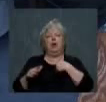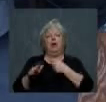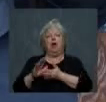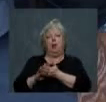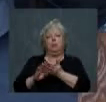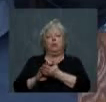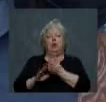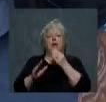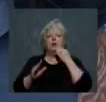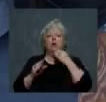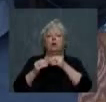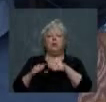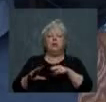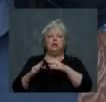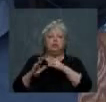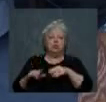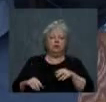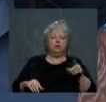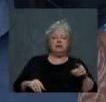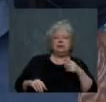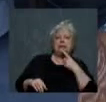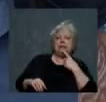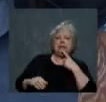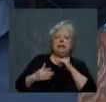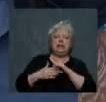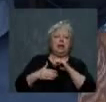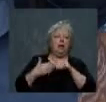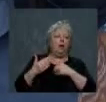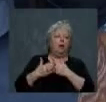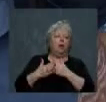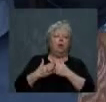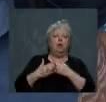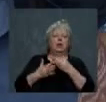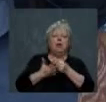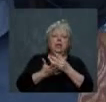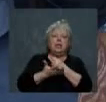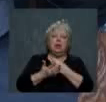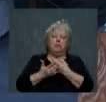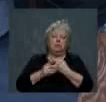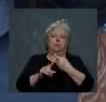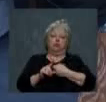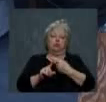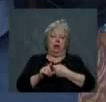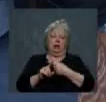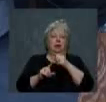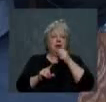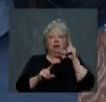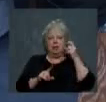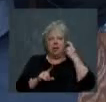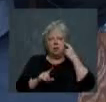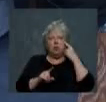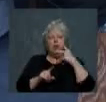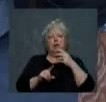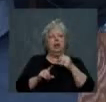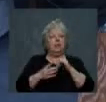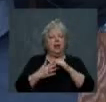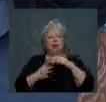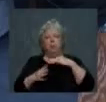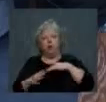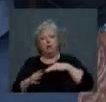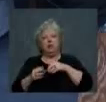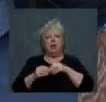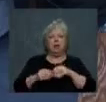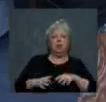from residents paying rent, with no funds coming from donations or government, and that a profit and loss statement is available